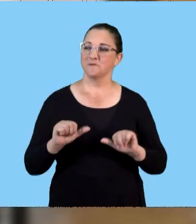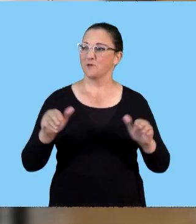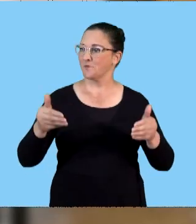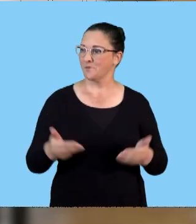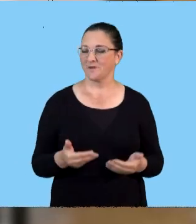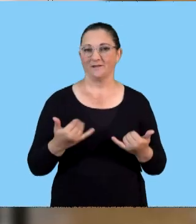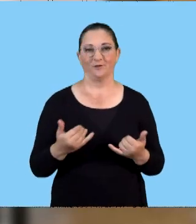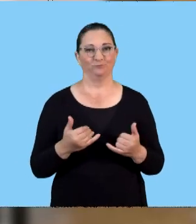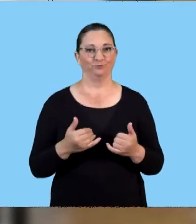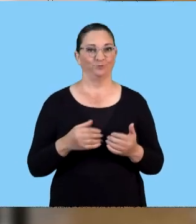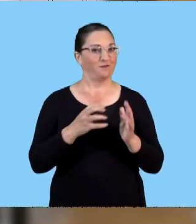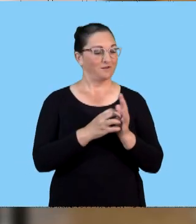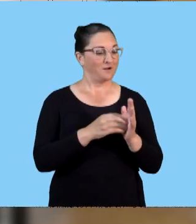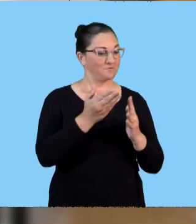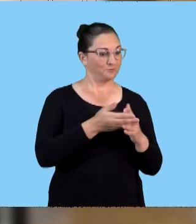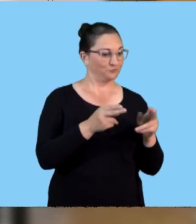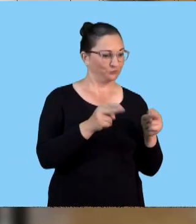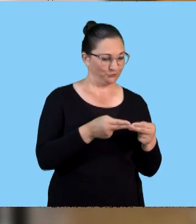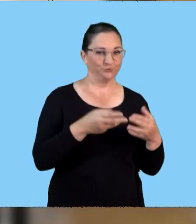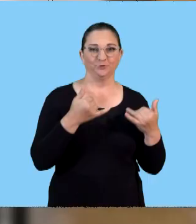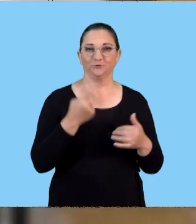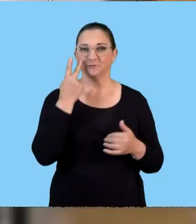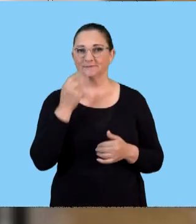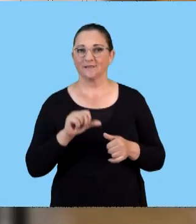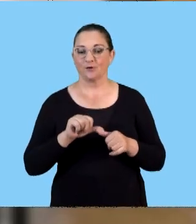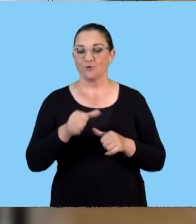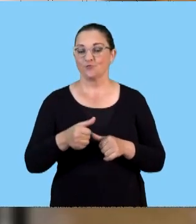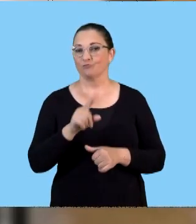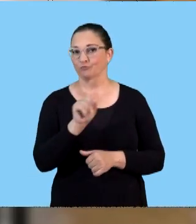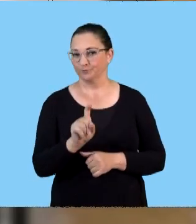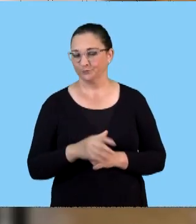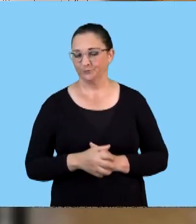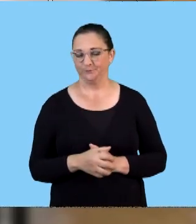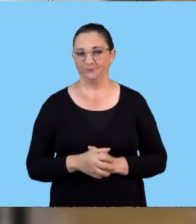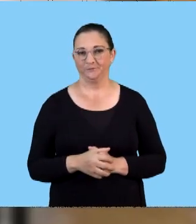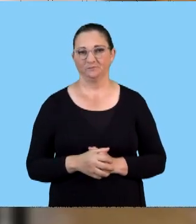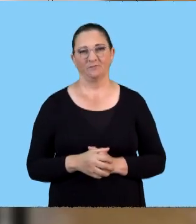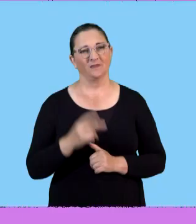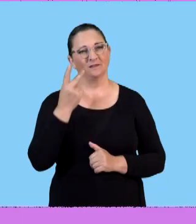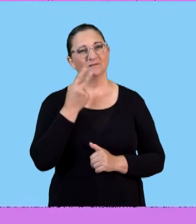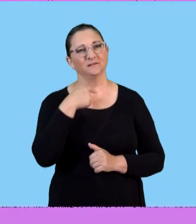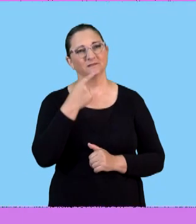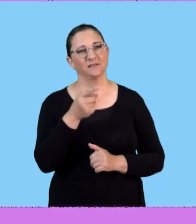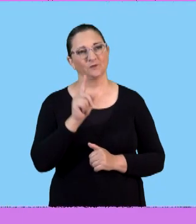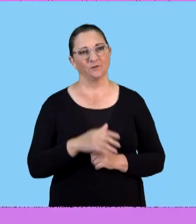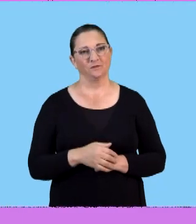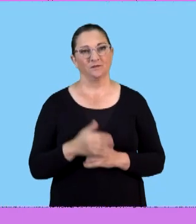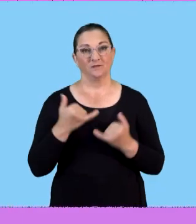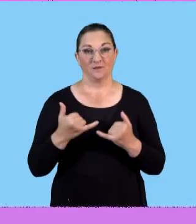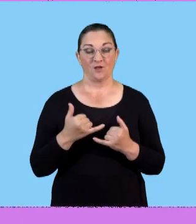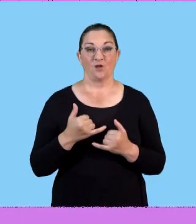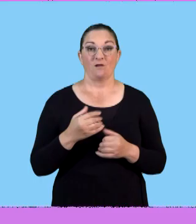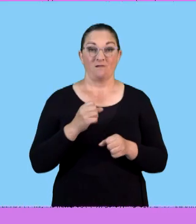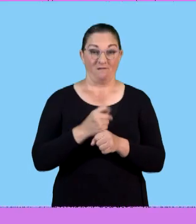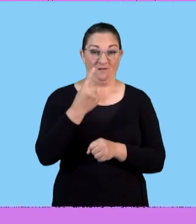Guys, welcome back after that short advert break. Let us look at our next question. So in our next question, we are saying here, with the latest